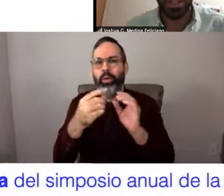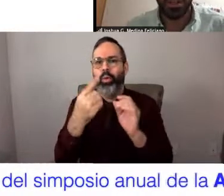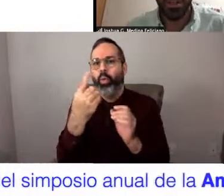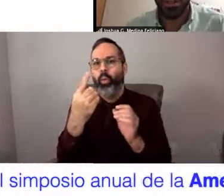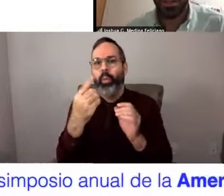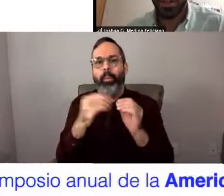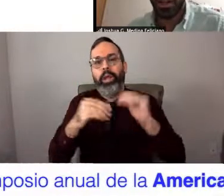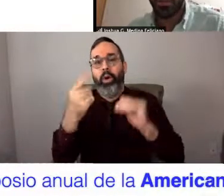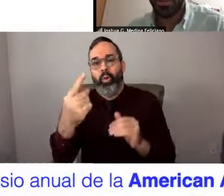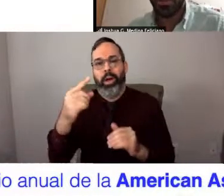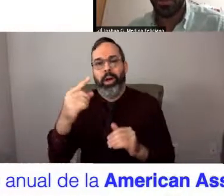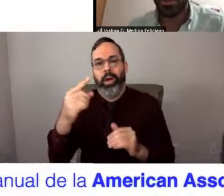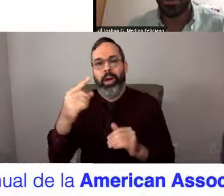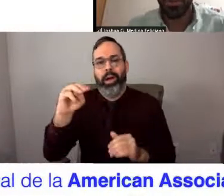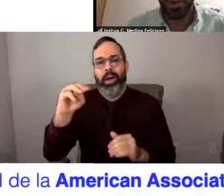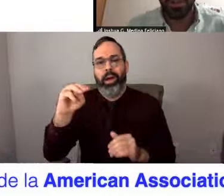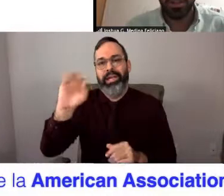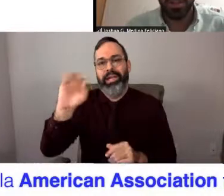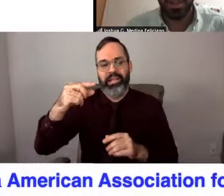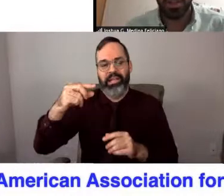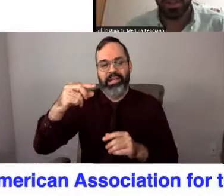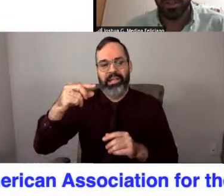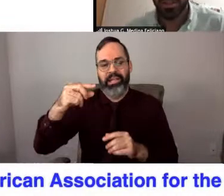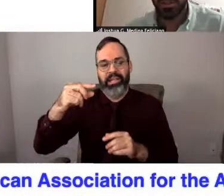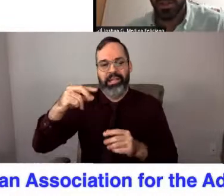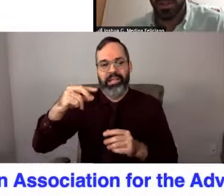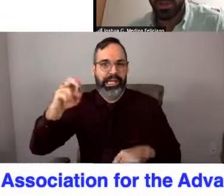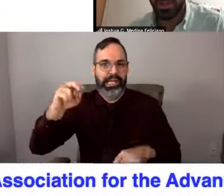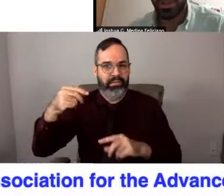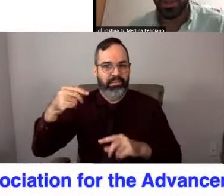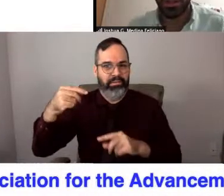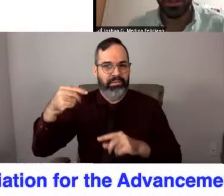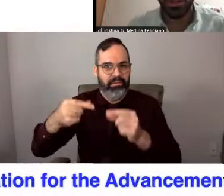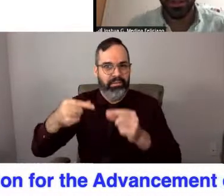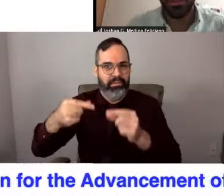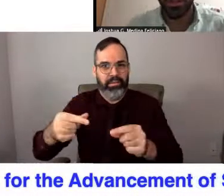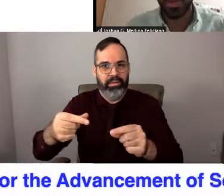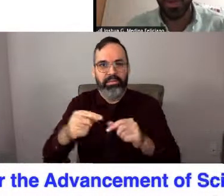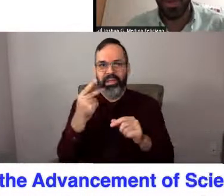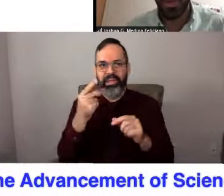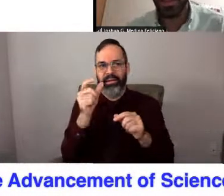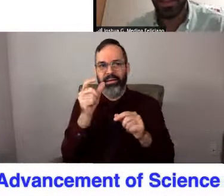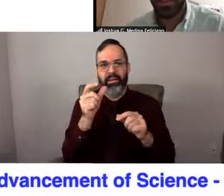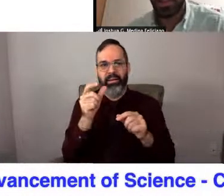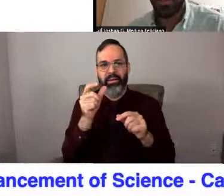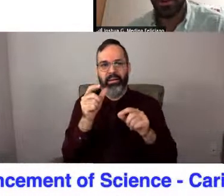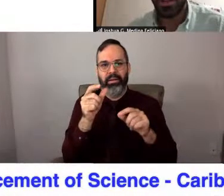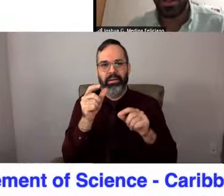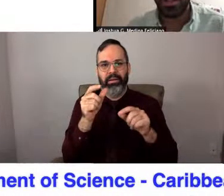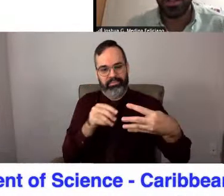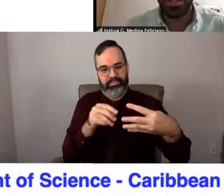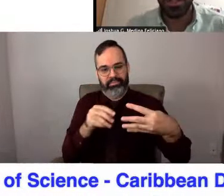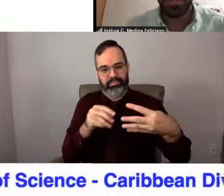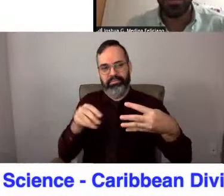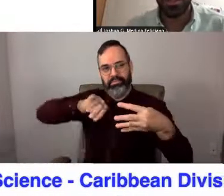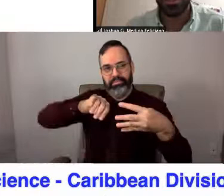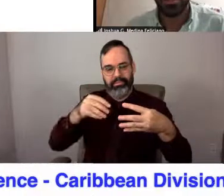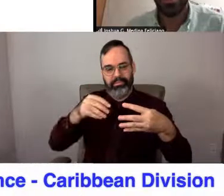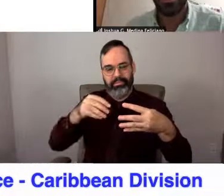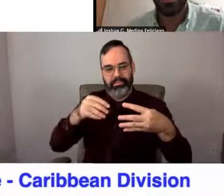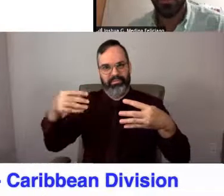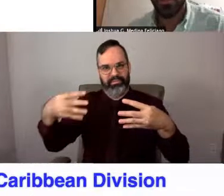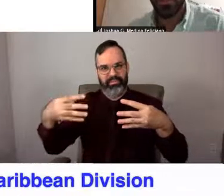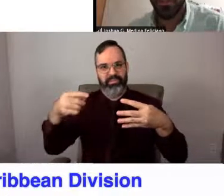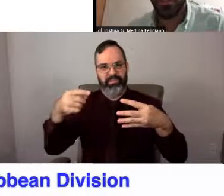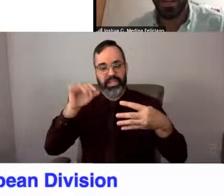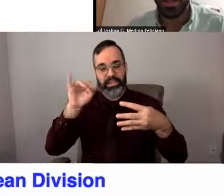gene, the Apostichopus japonicus, as you can see in the trees at the bottom, and that apparently this duplication event is